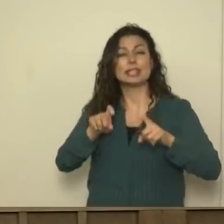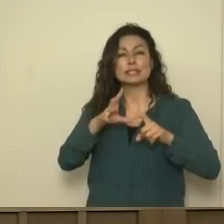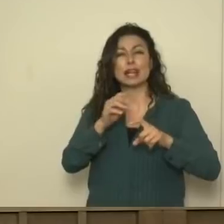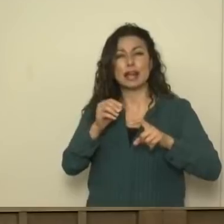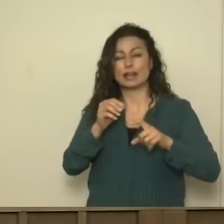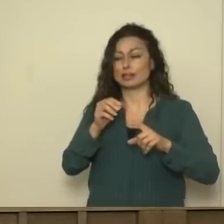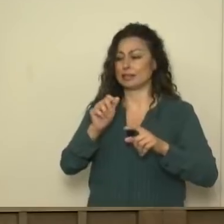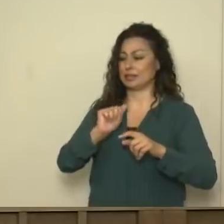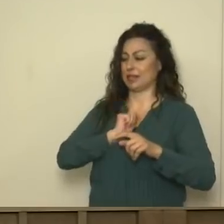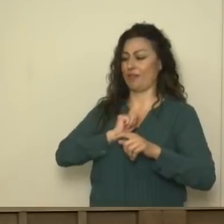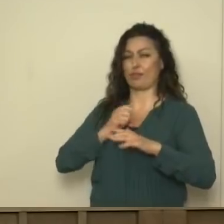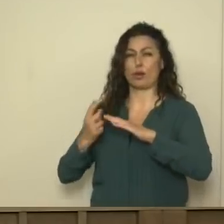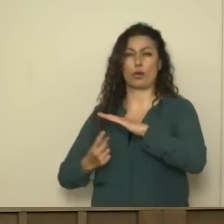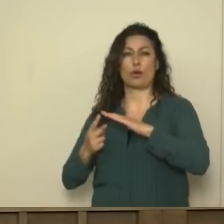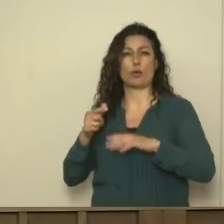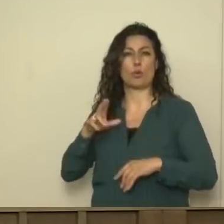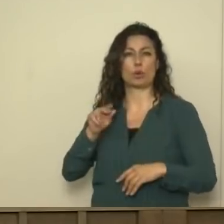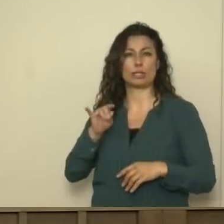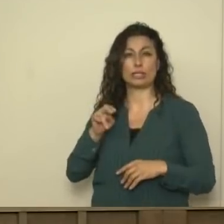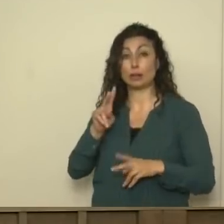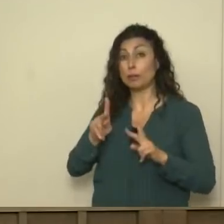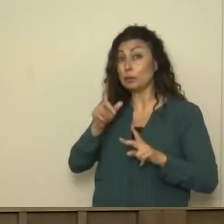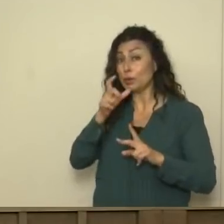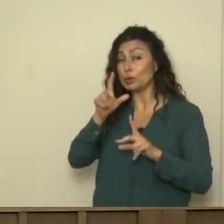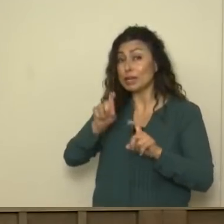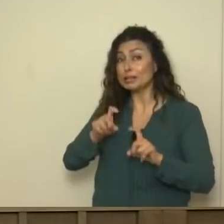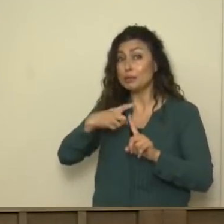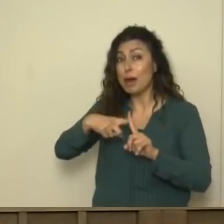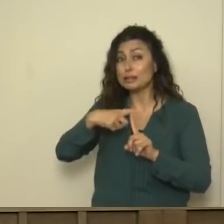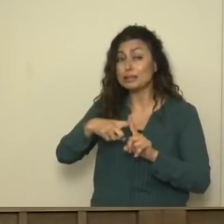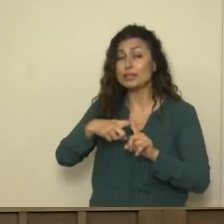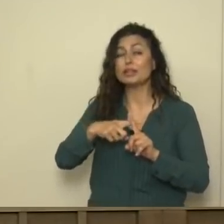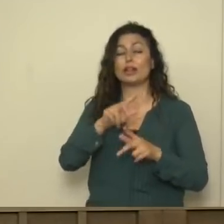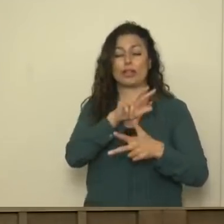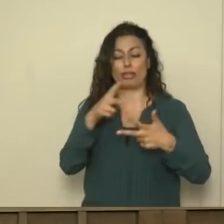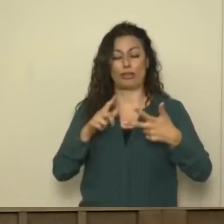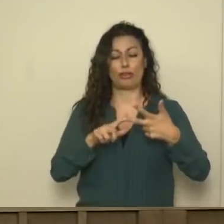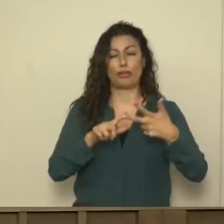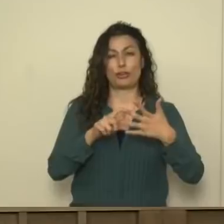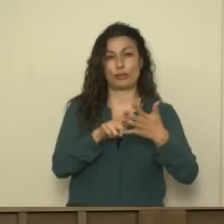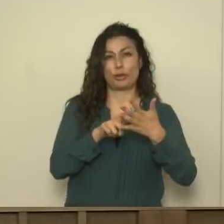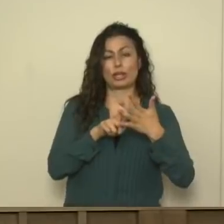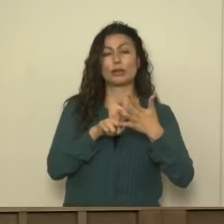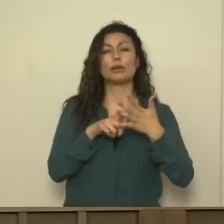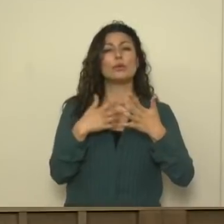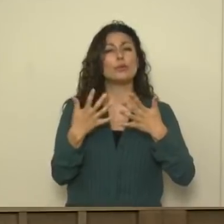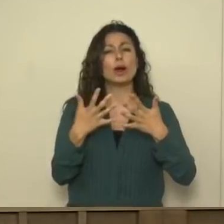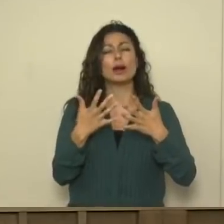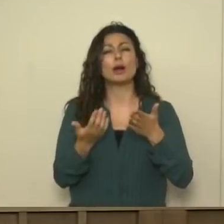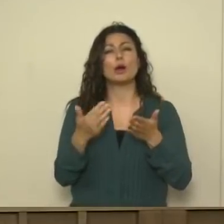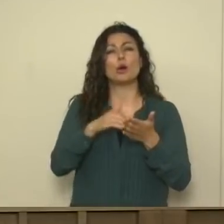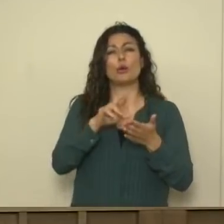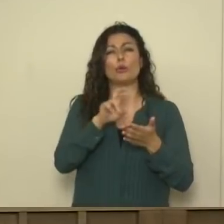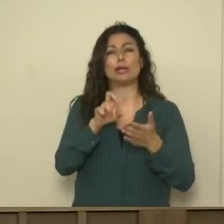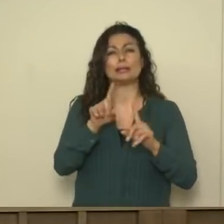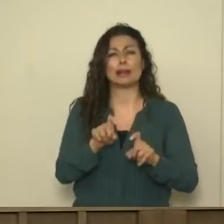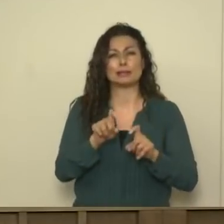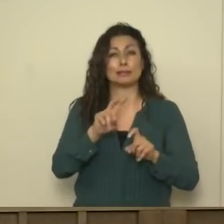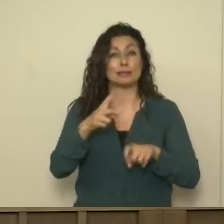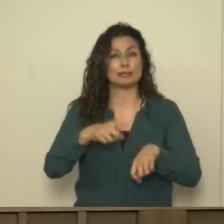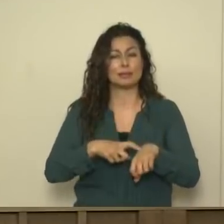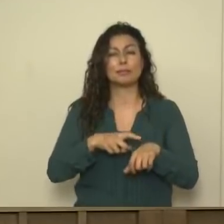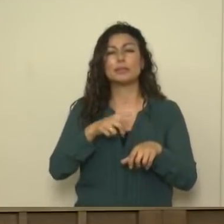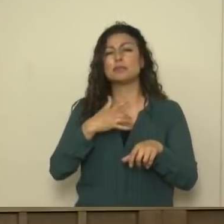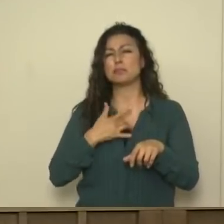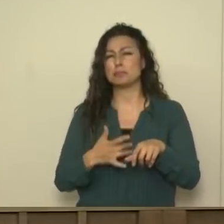of those individuals who tested positive. The third criteria is the retesting of employees,